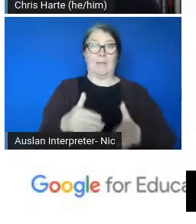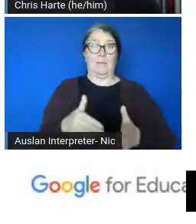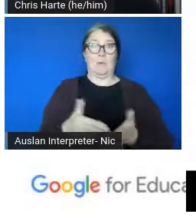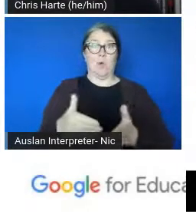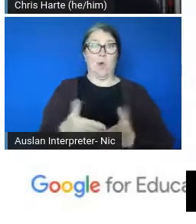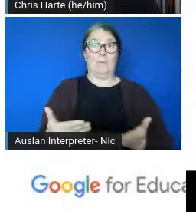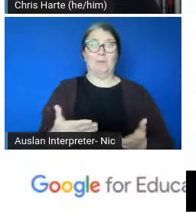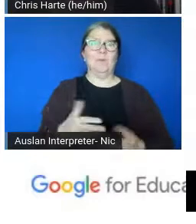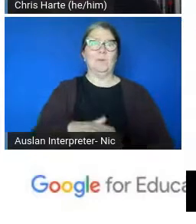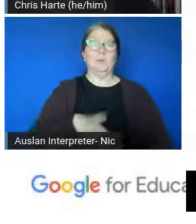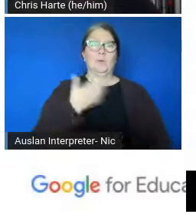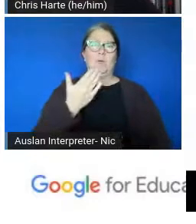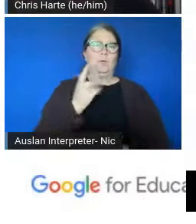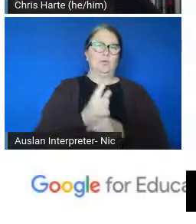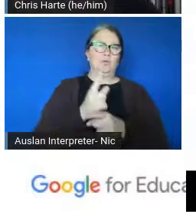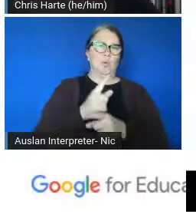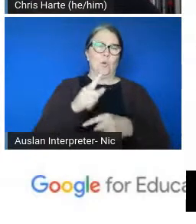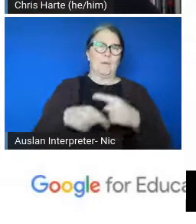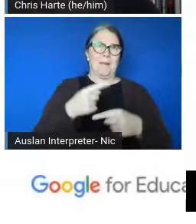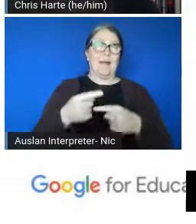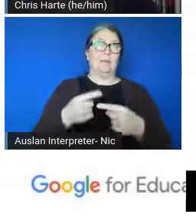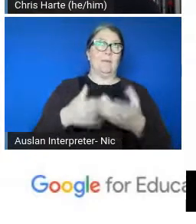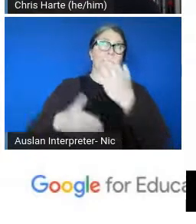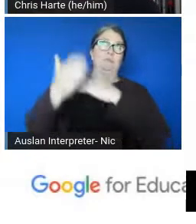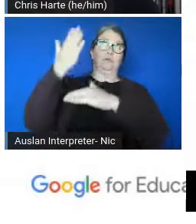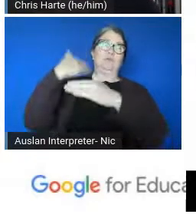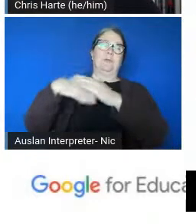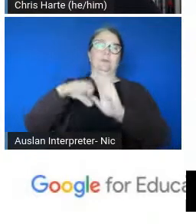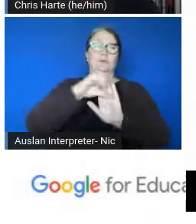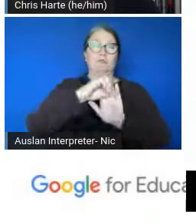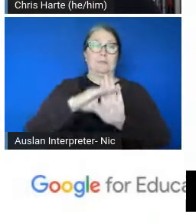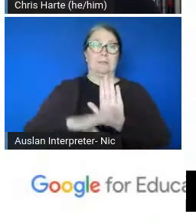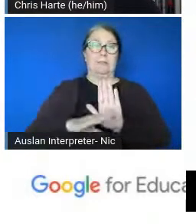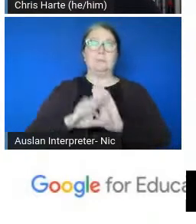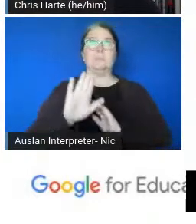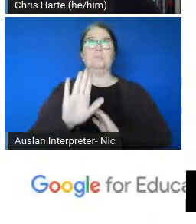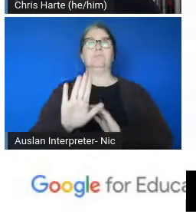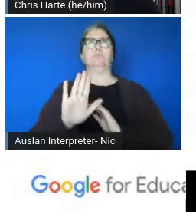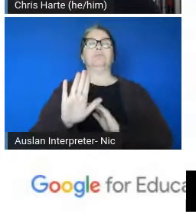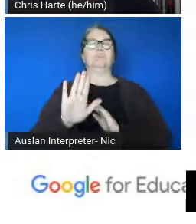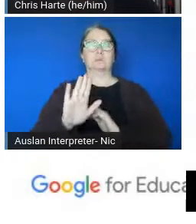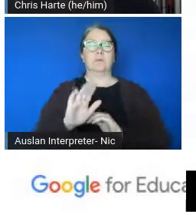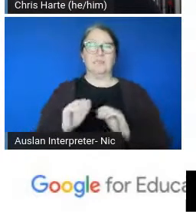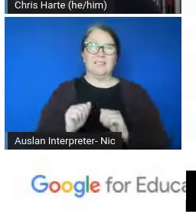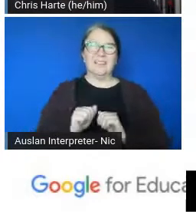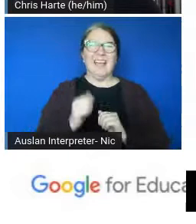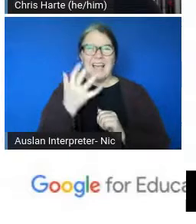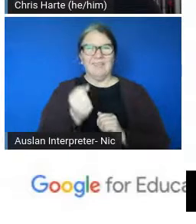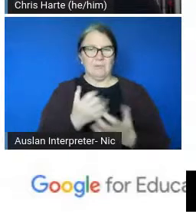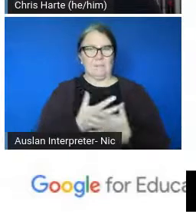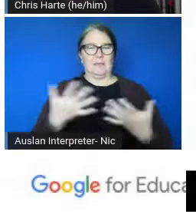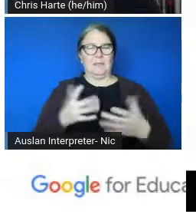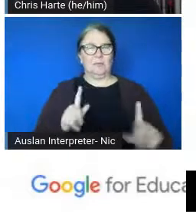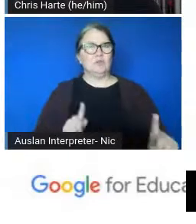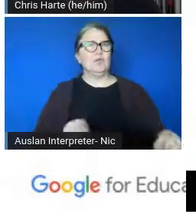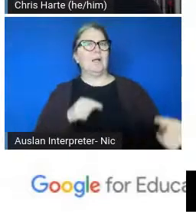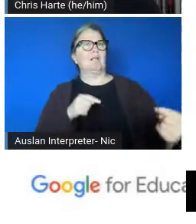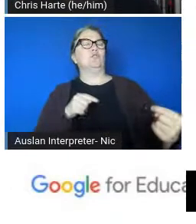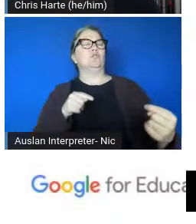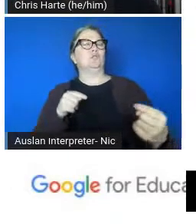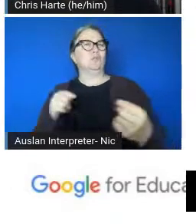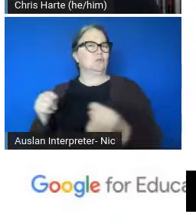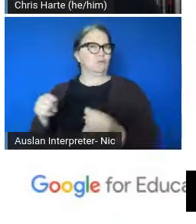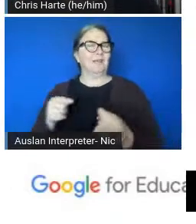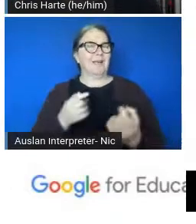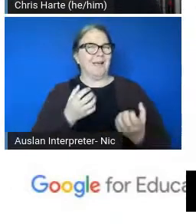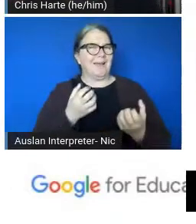about the history curriculum. Never mind that we haven't started on the STEM curriculum, but there are some real challenges happening. And